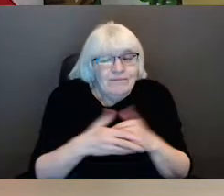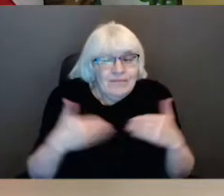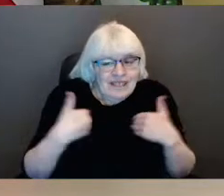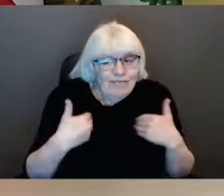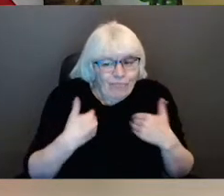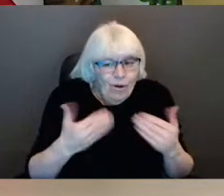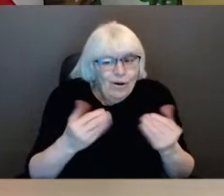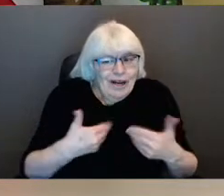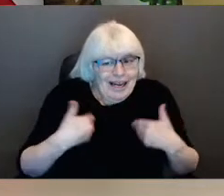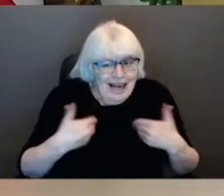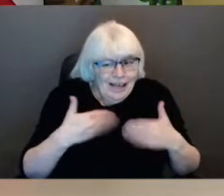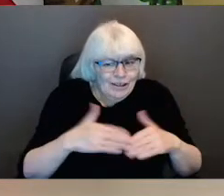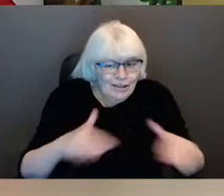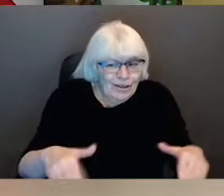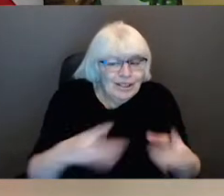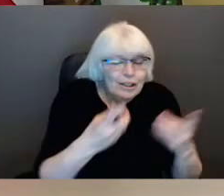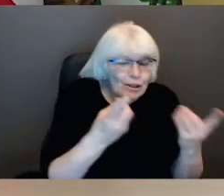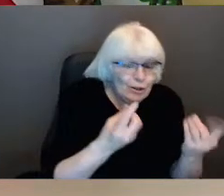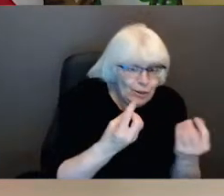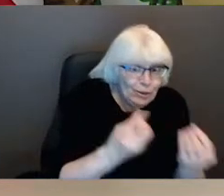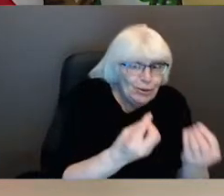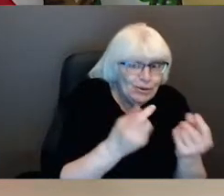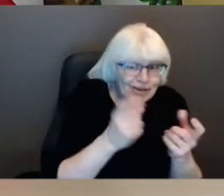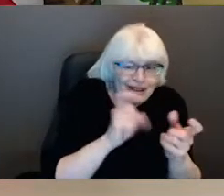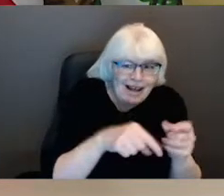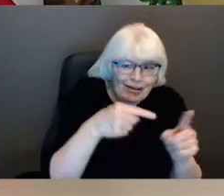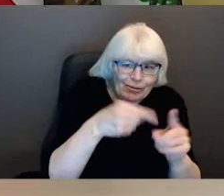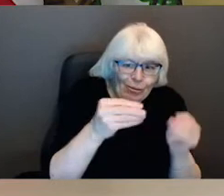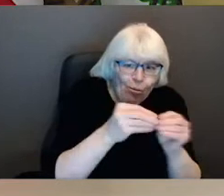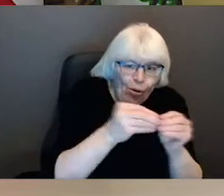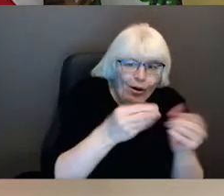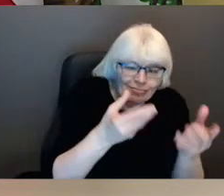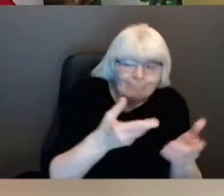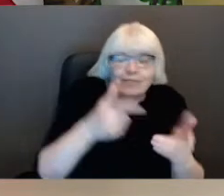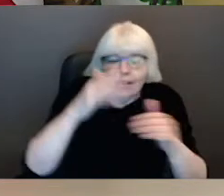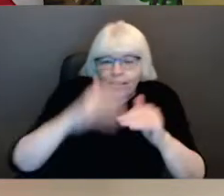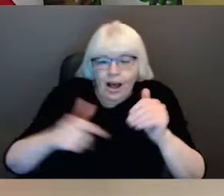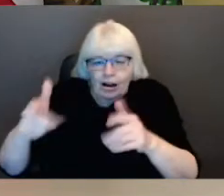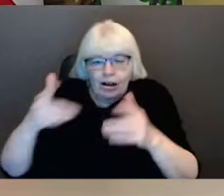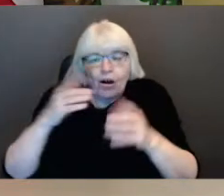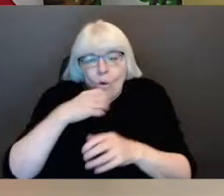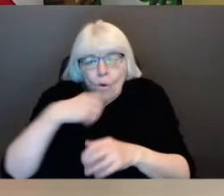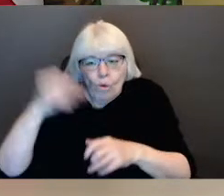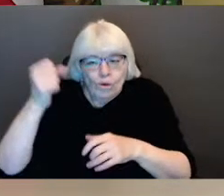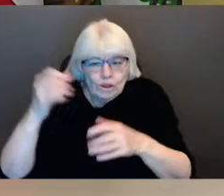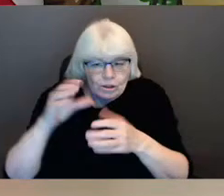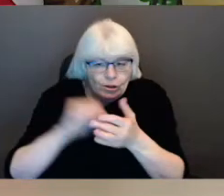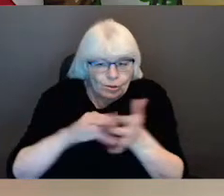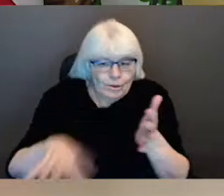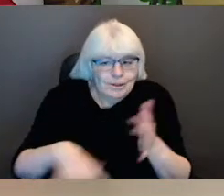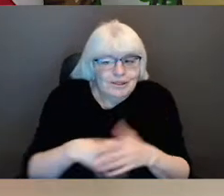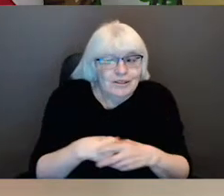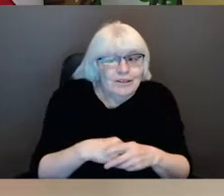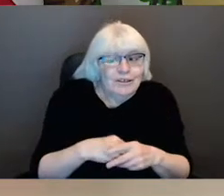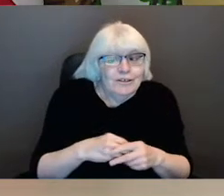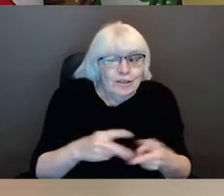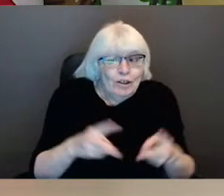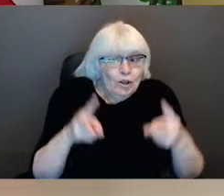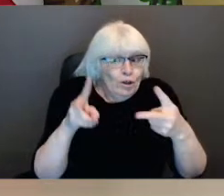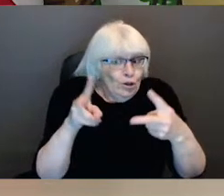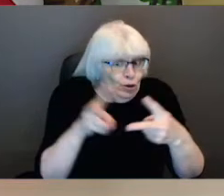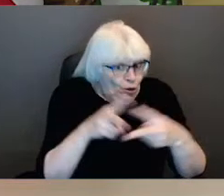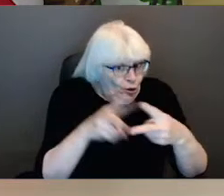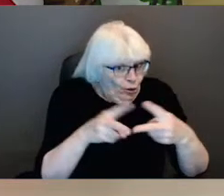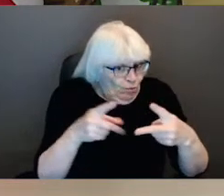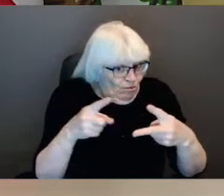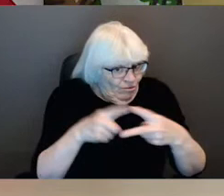Okay, and with these two specific cases today, though, can you maybe just walk through, those schools stayed open. How